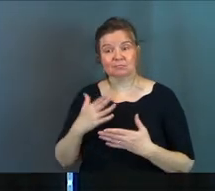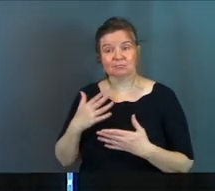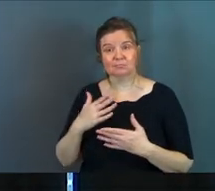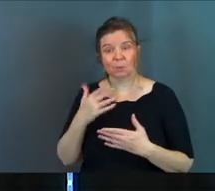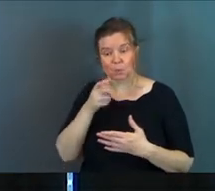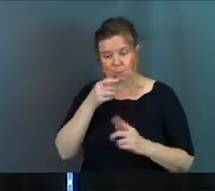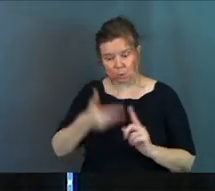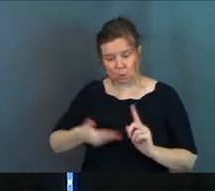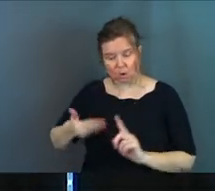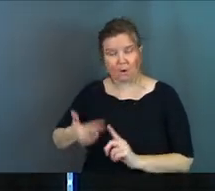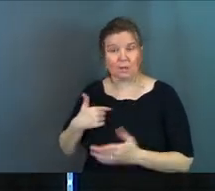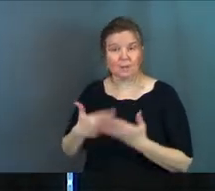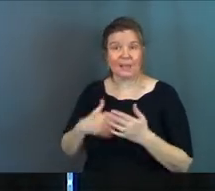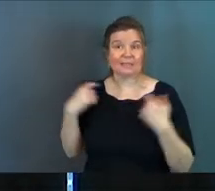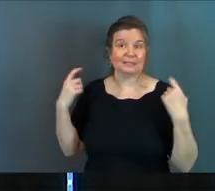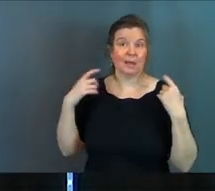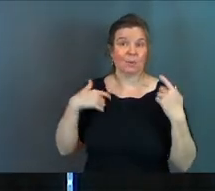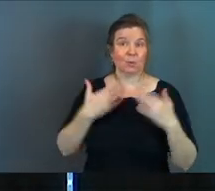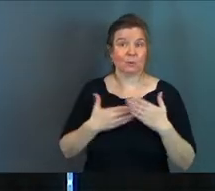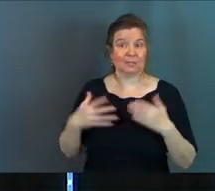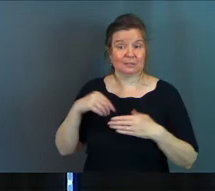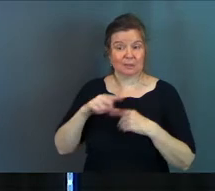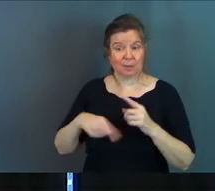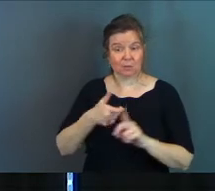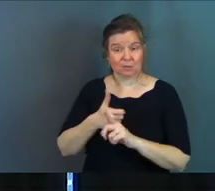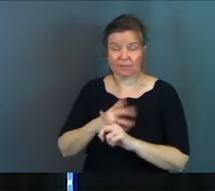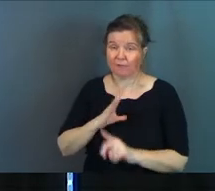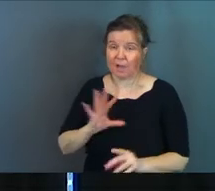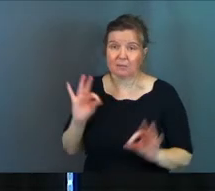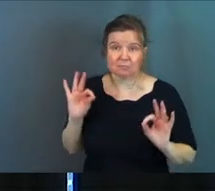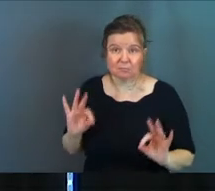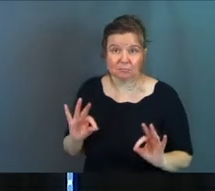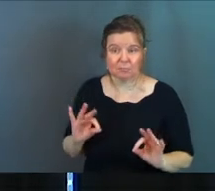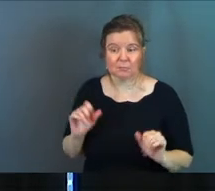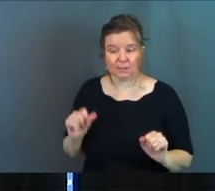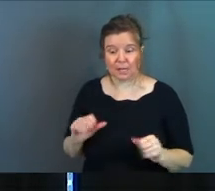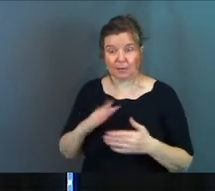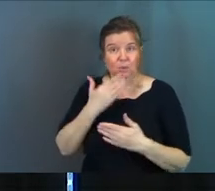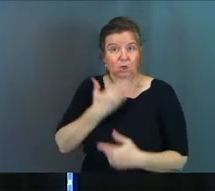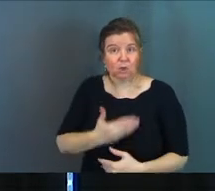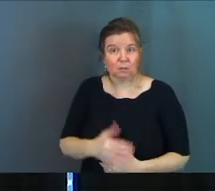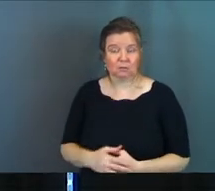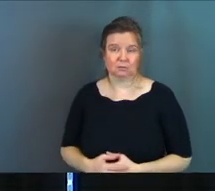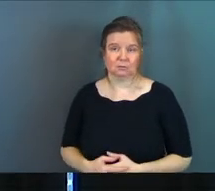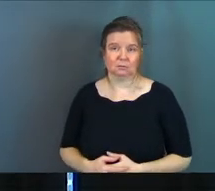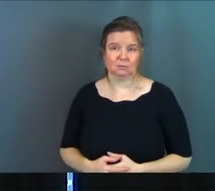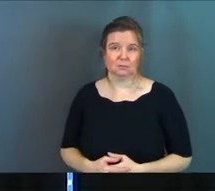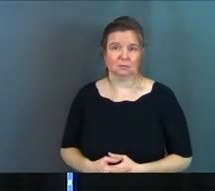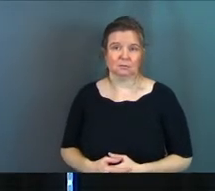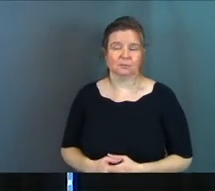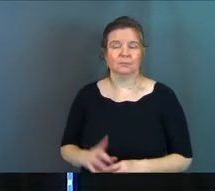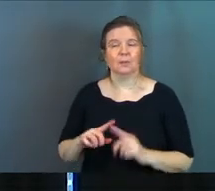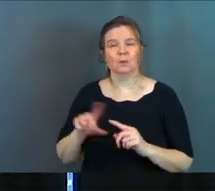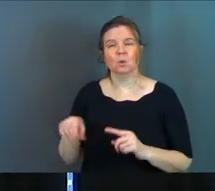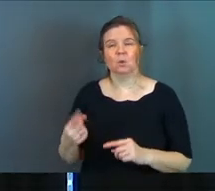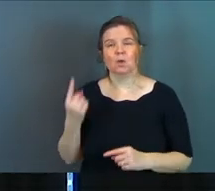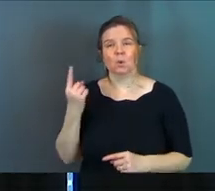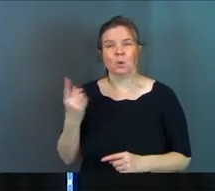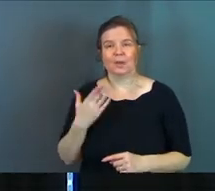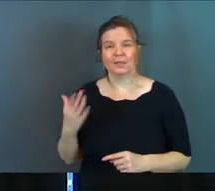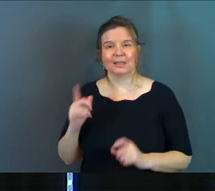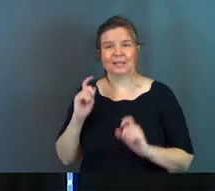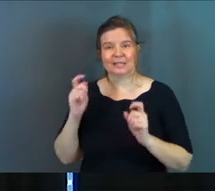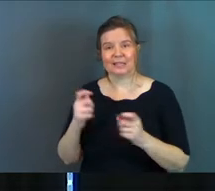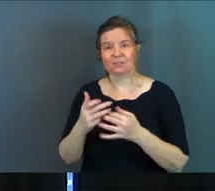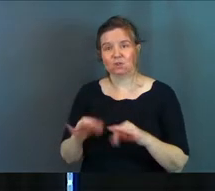that might make you who you are. You might celebrate those attributes, and that's fine. Can even be good. But there's only one thing